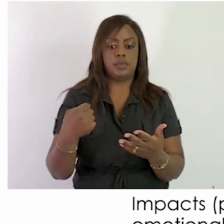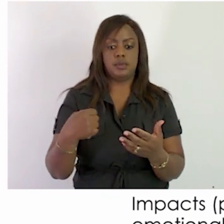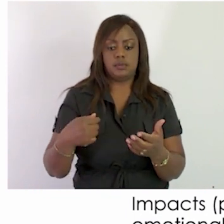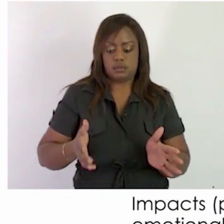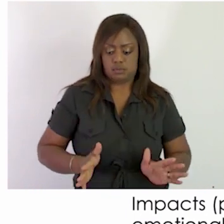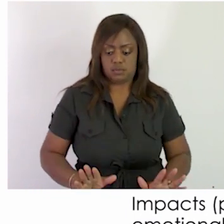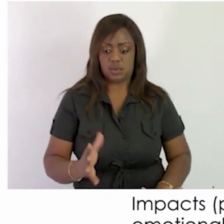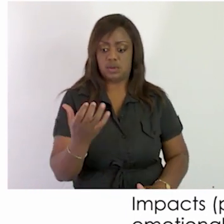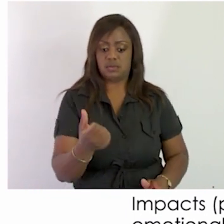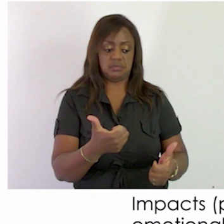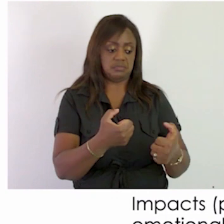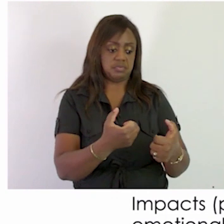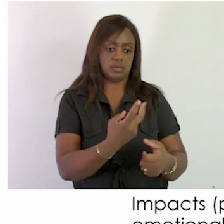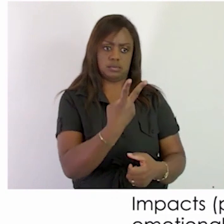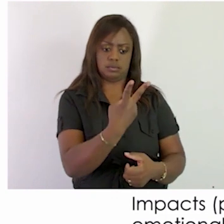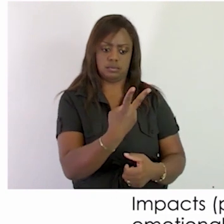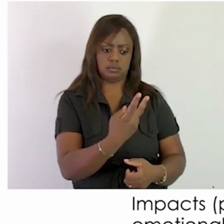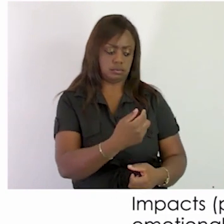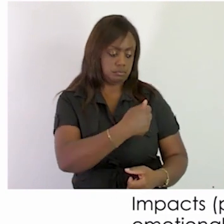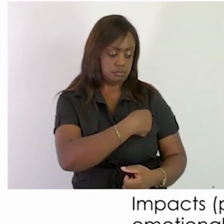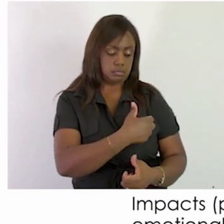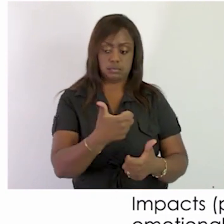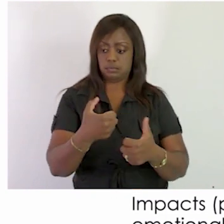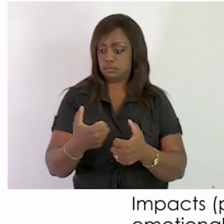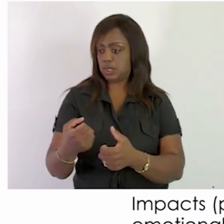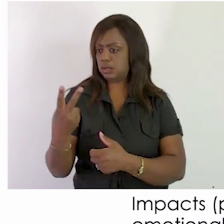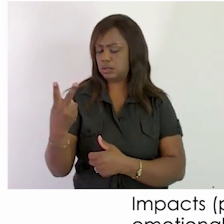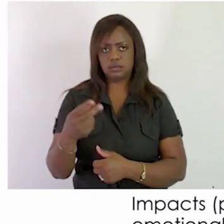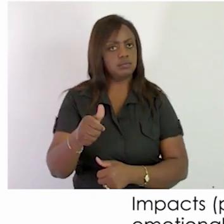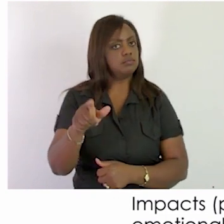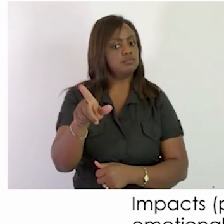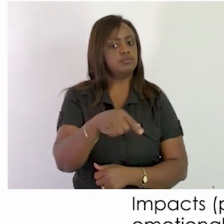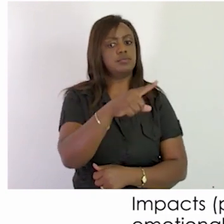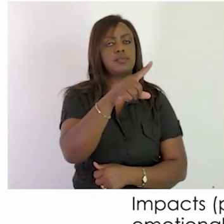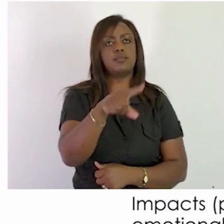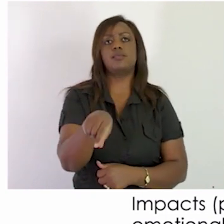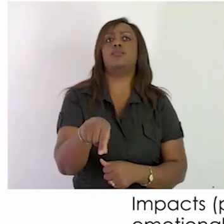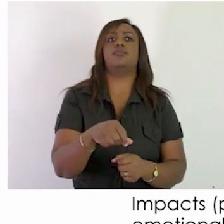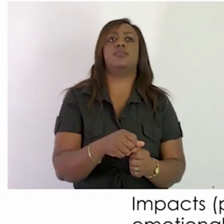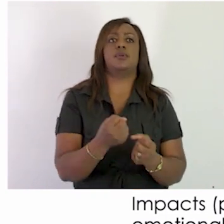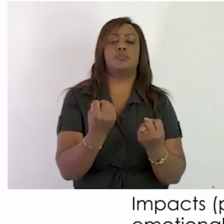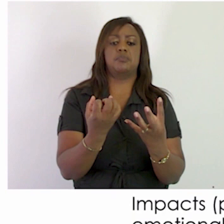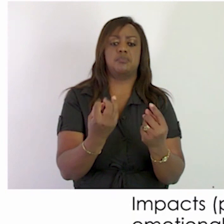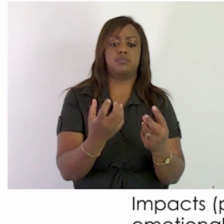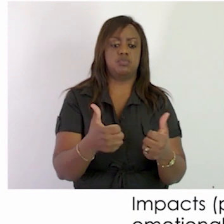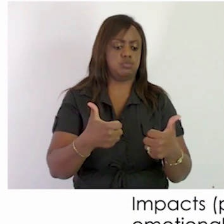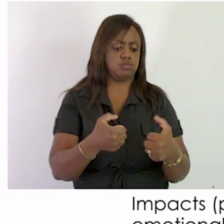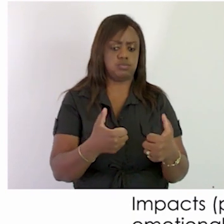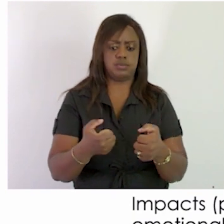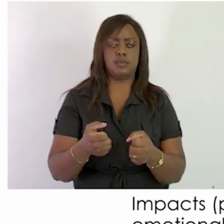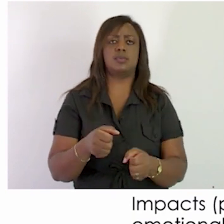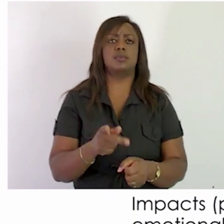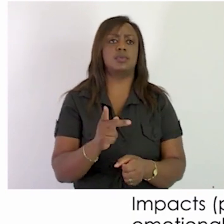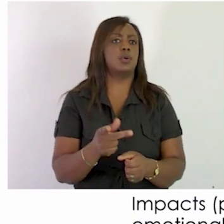two boyfriends, for instance, and you are having sexual intercourse with all of them. Those are multiple sexual partners.